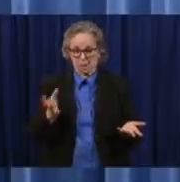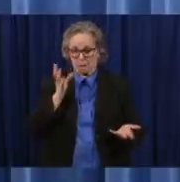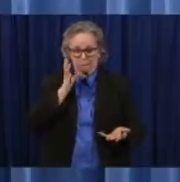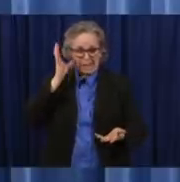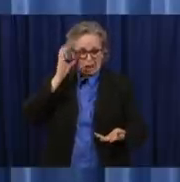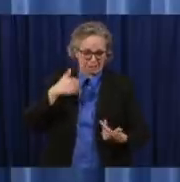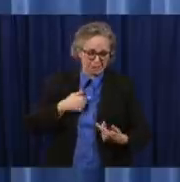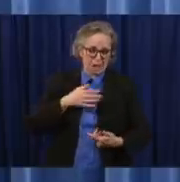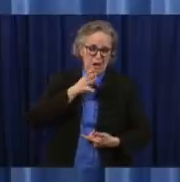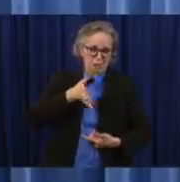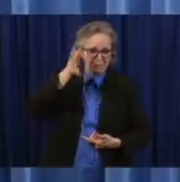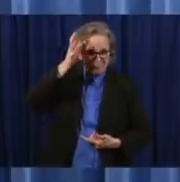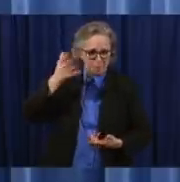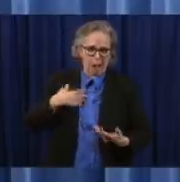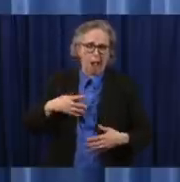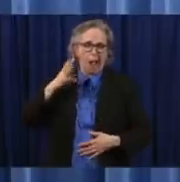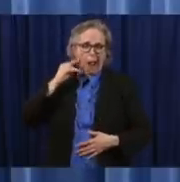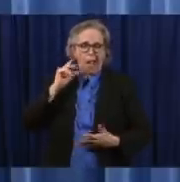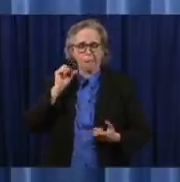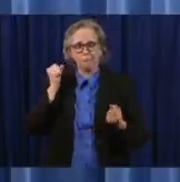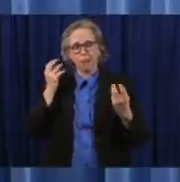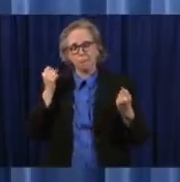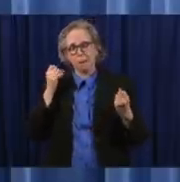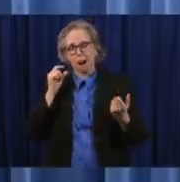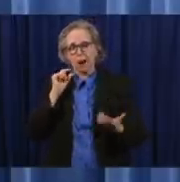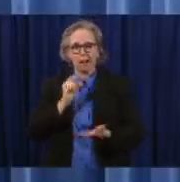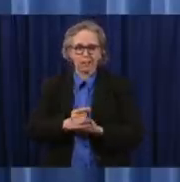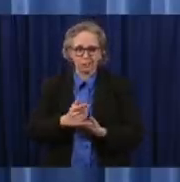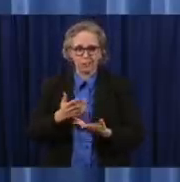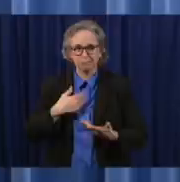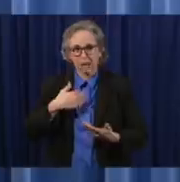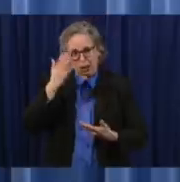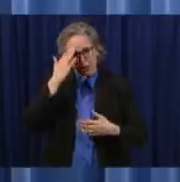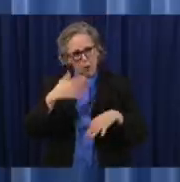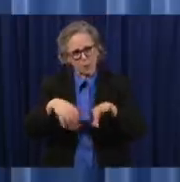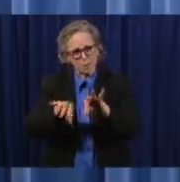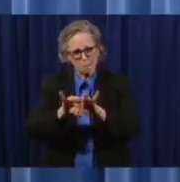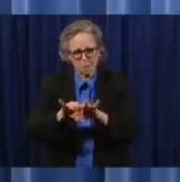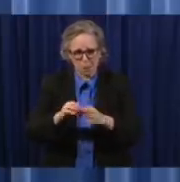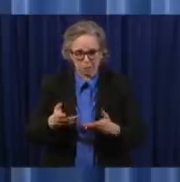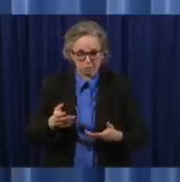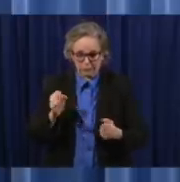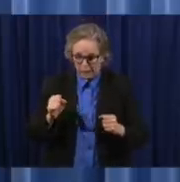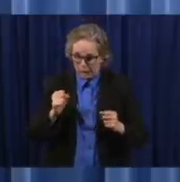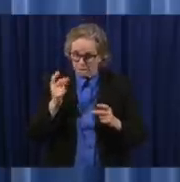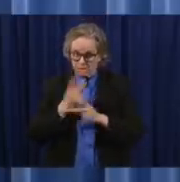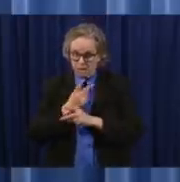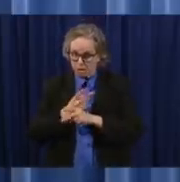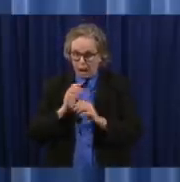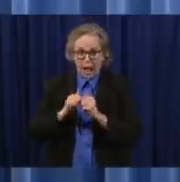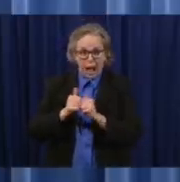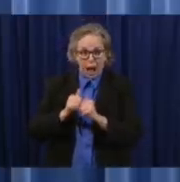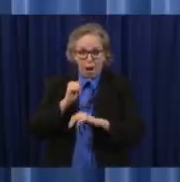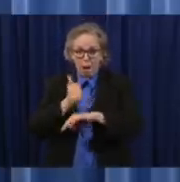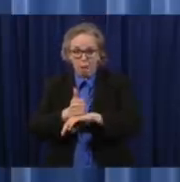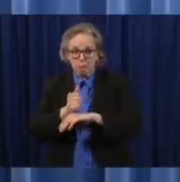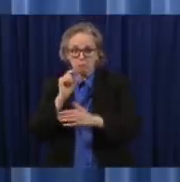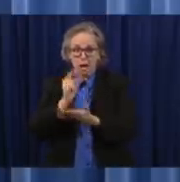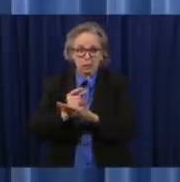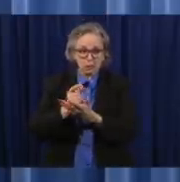lot of graduations, and I know how important they are, that if we could figure out a way, or if that school can figure out a way to do